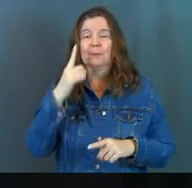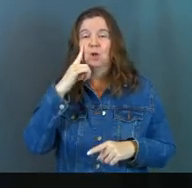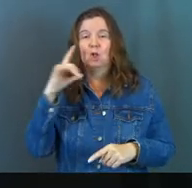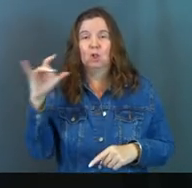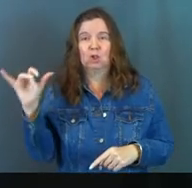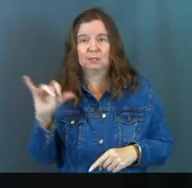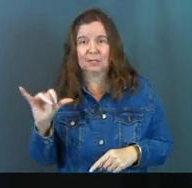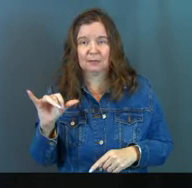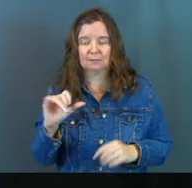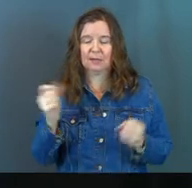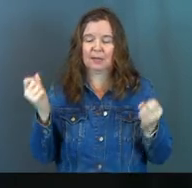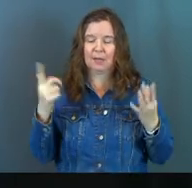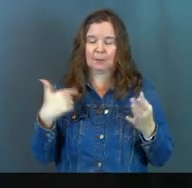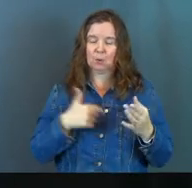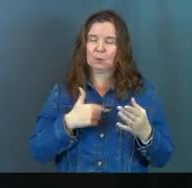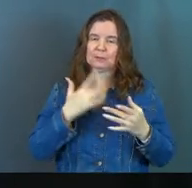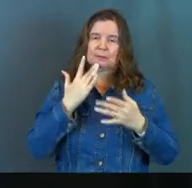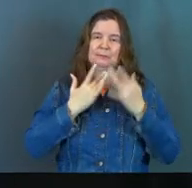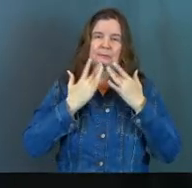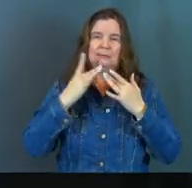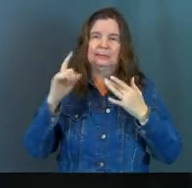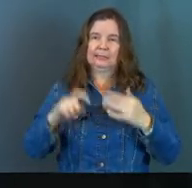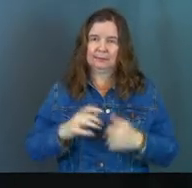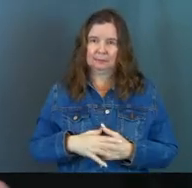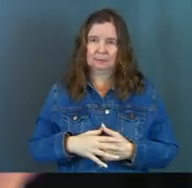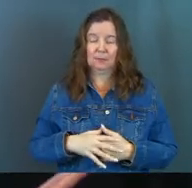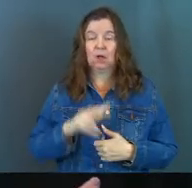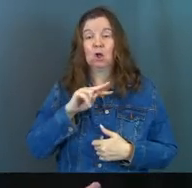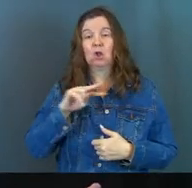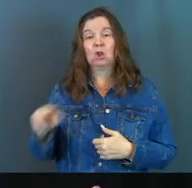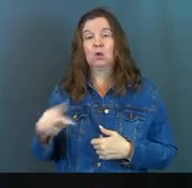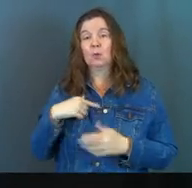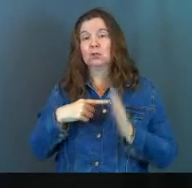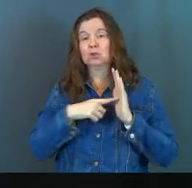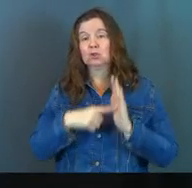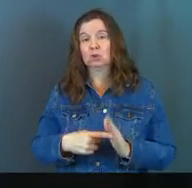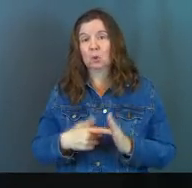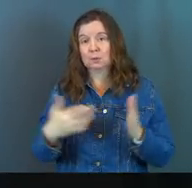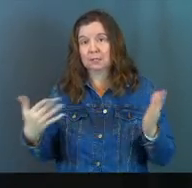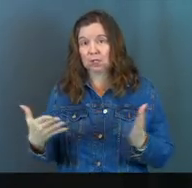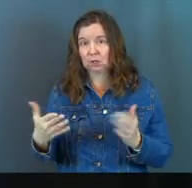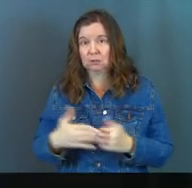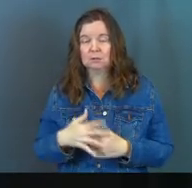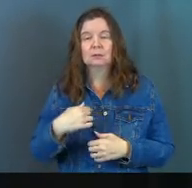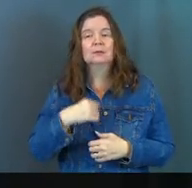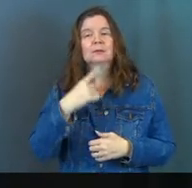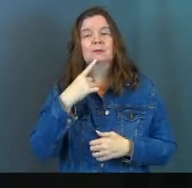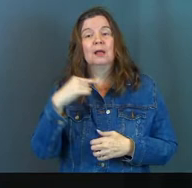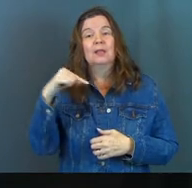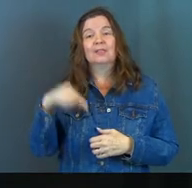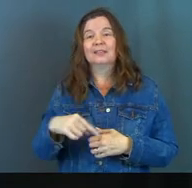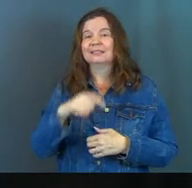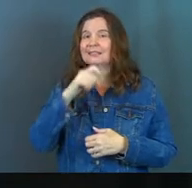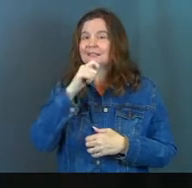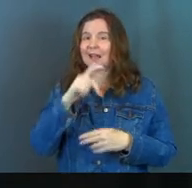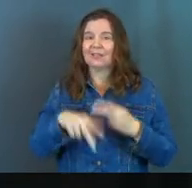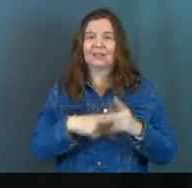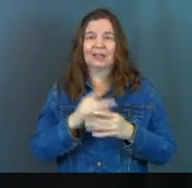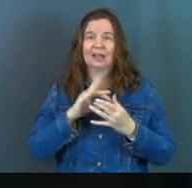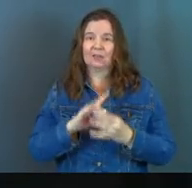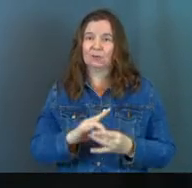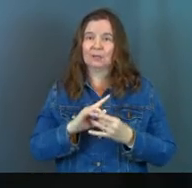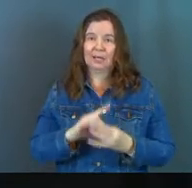looks like and how much we desperately need it. But look at what it's showing here. Is it saying this is not the kind